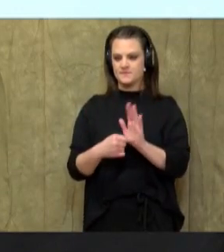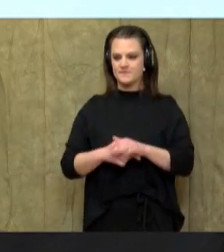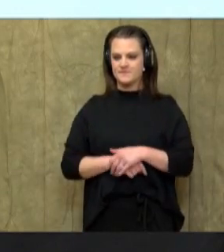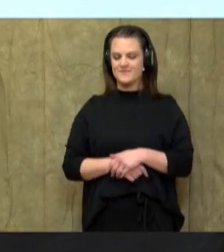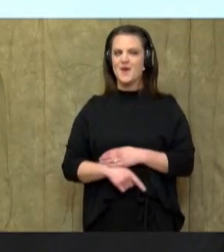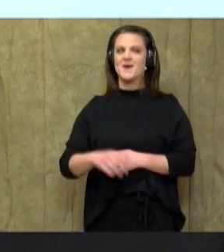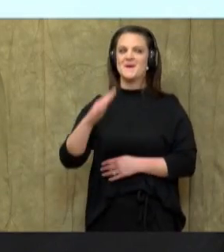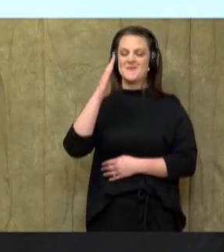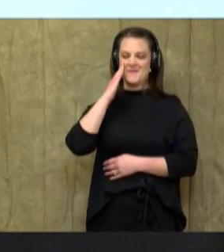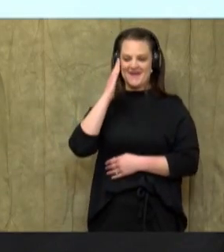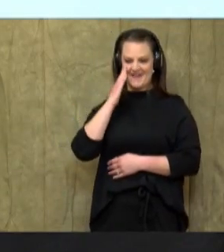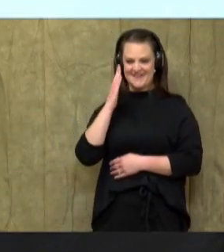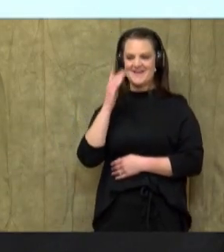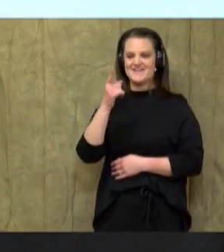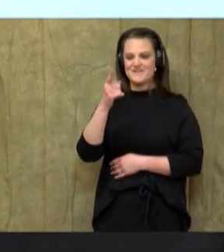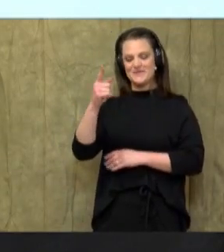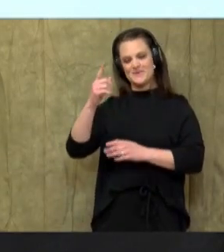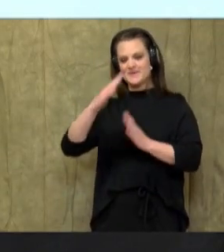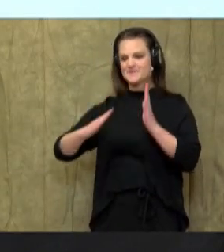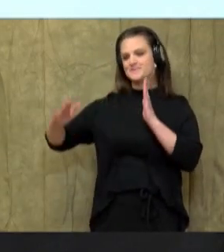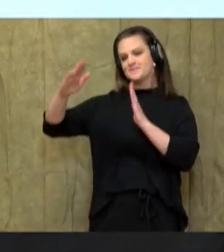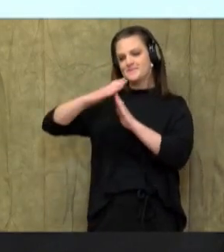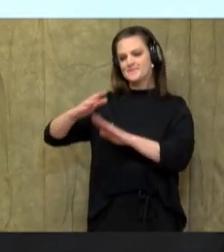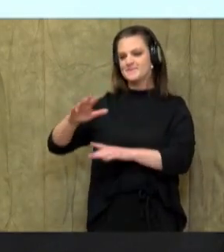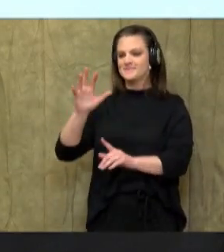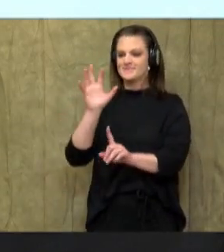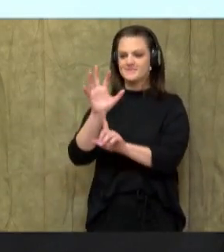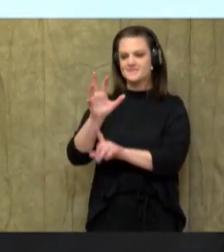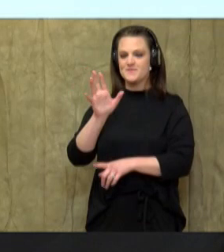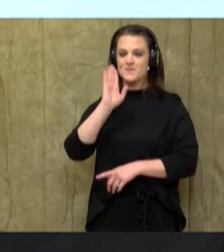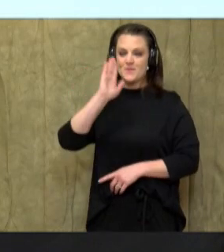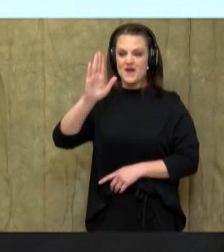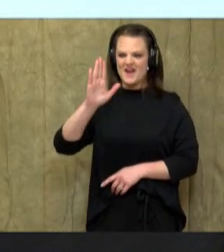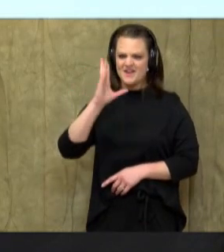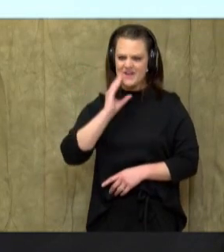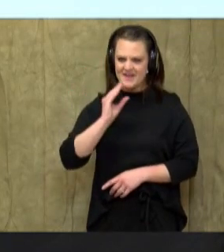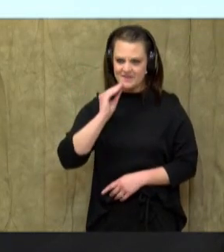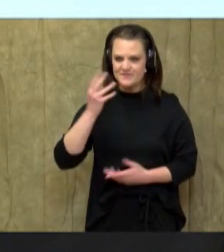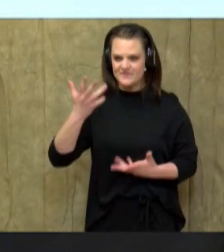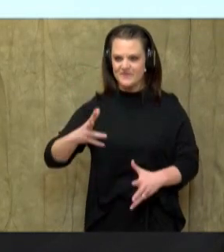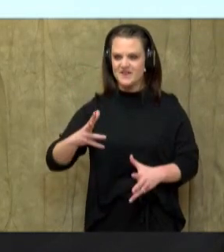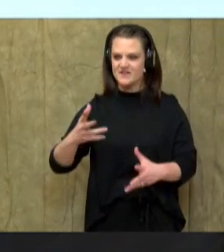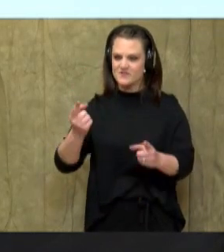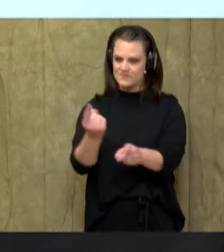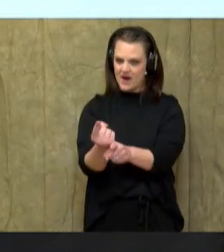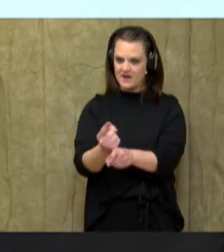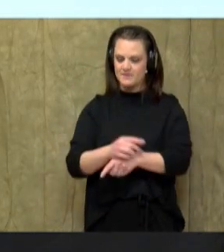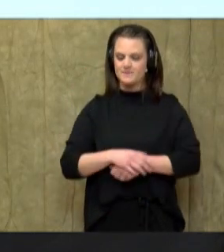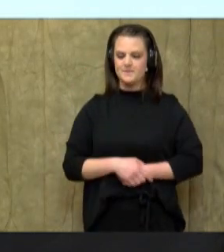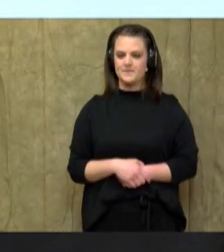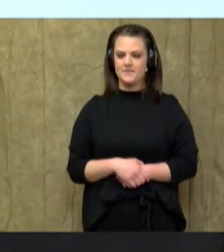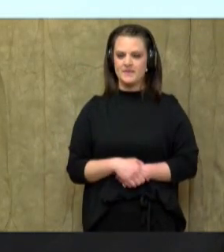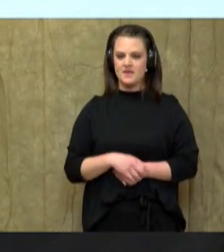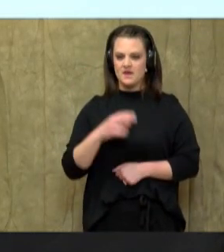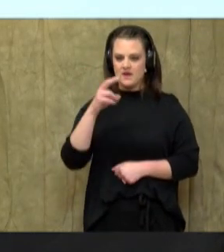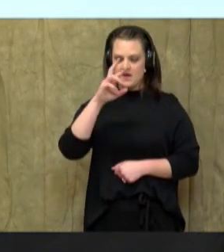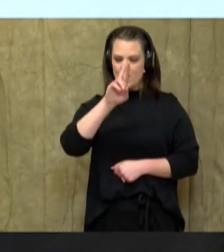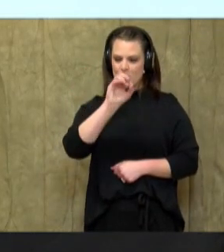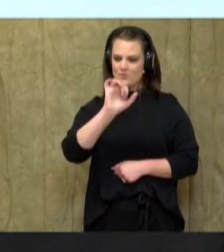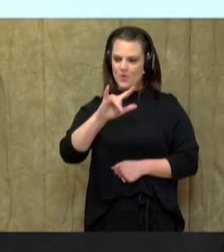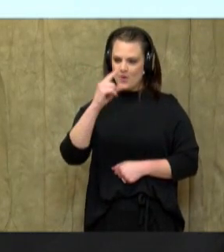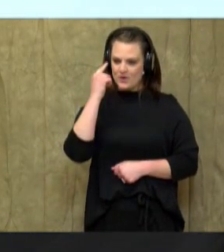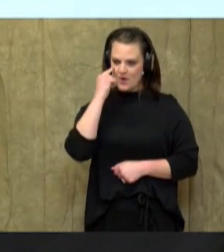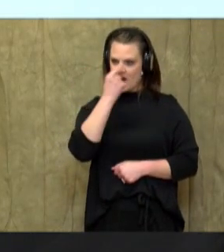I know you'll be good at this one because you've probably already done this one today. What about roll